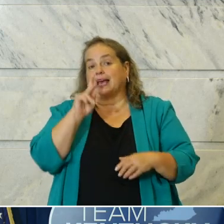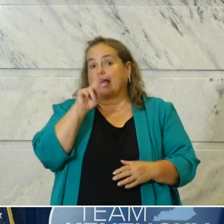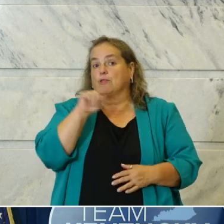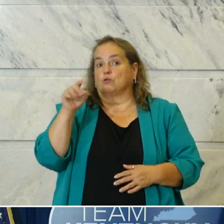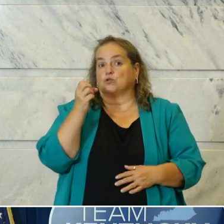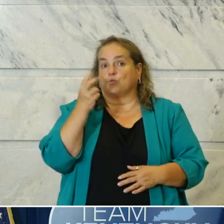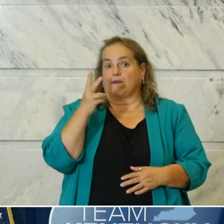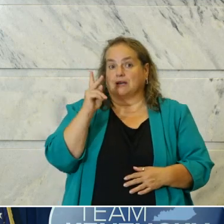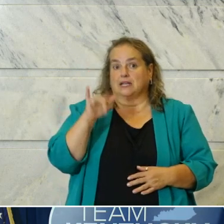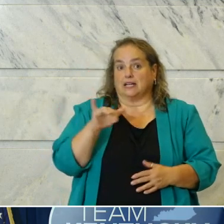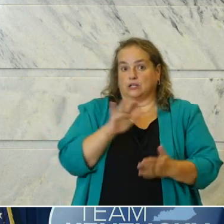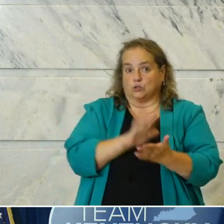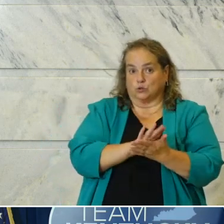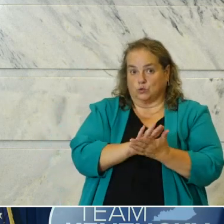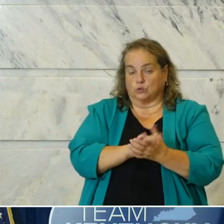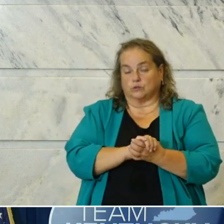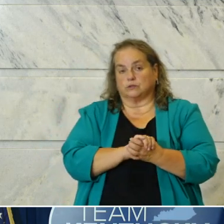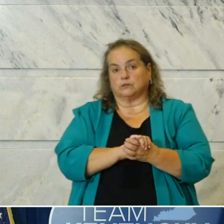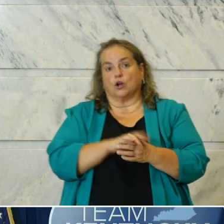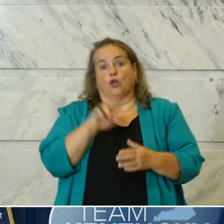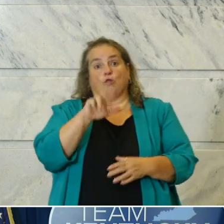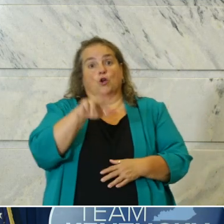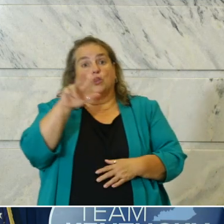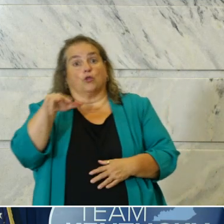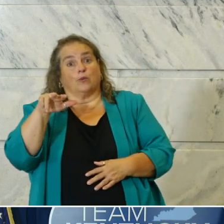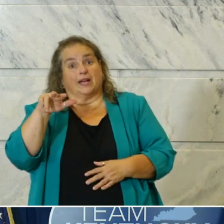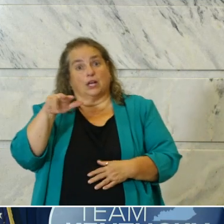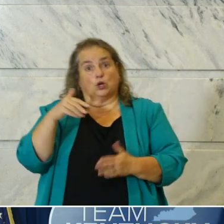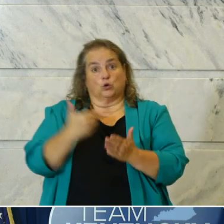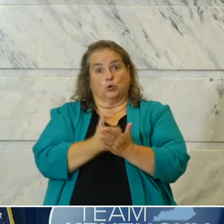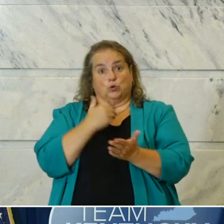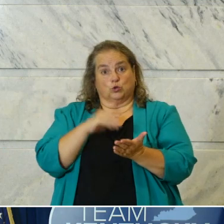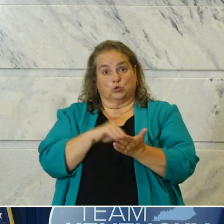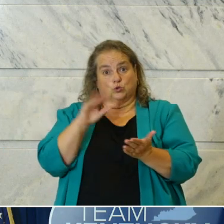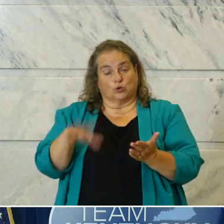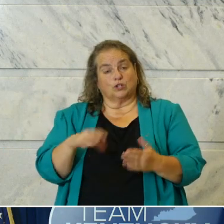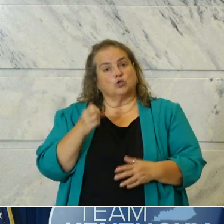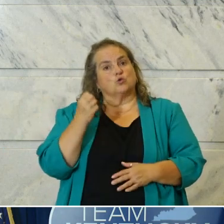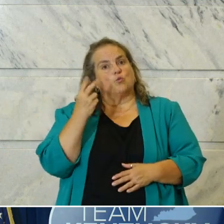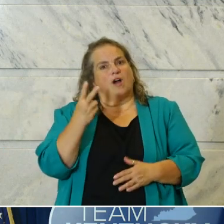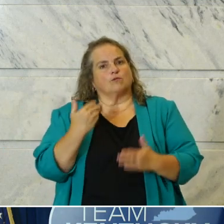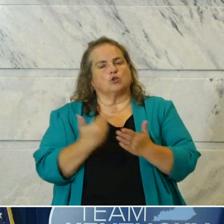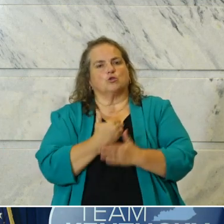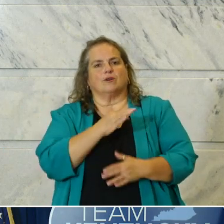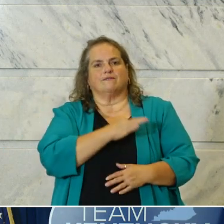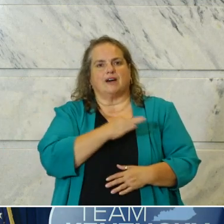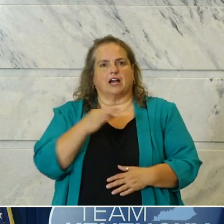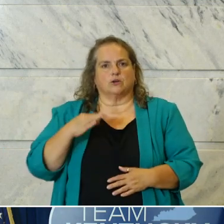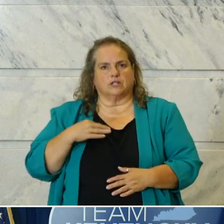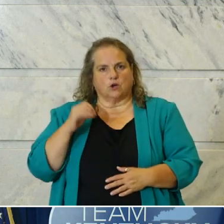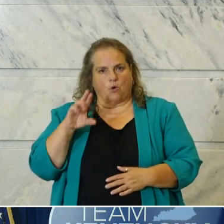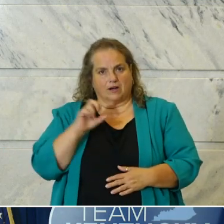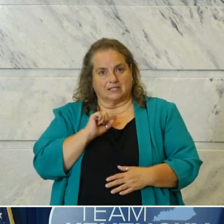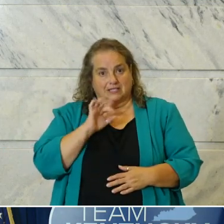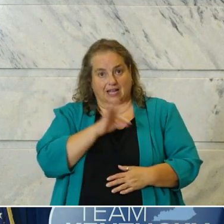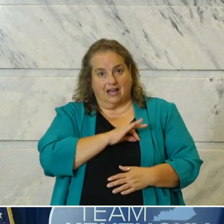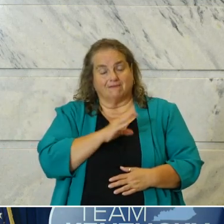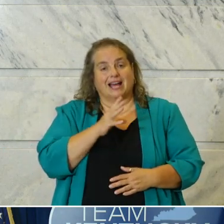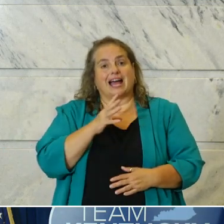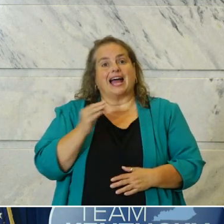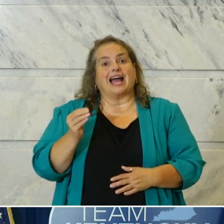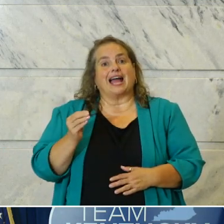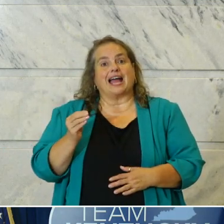12 Kentucky schools, 33 new students, 12 new faculty or staff,